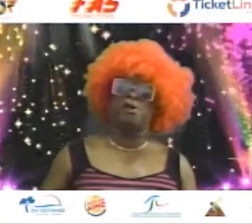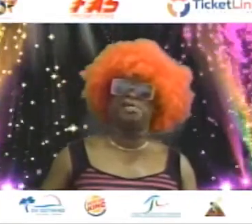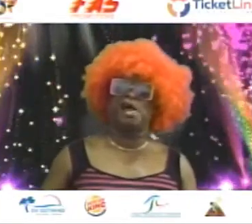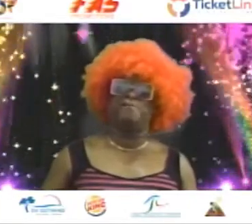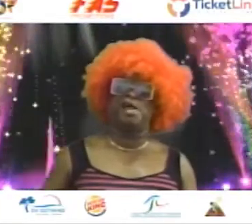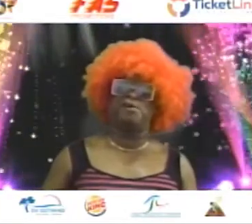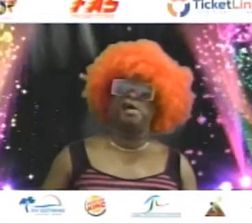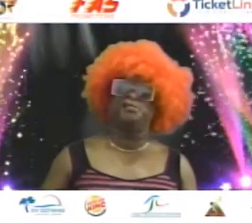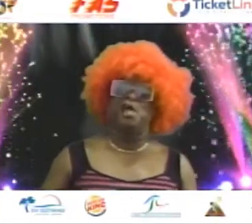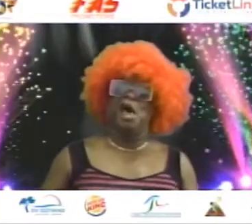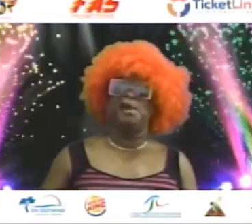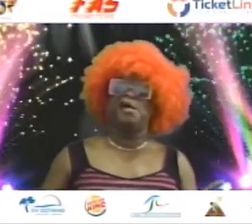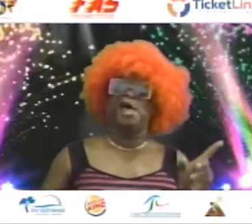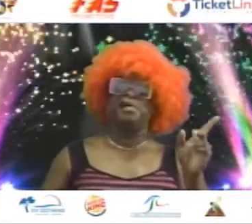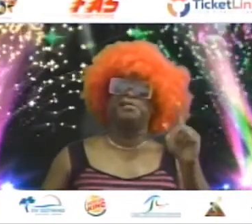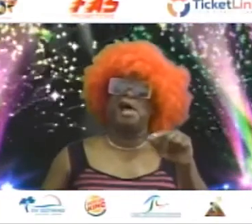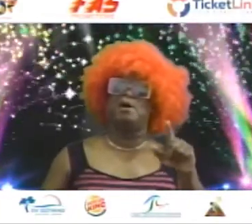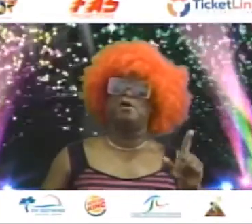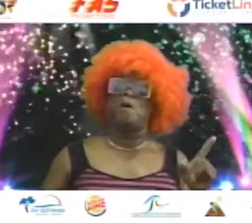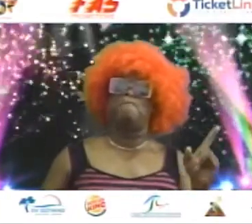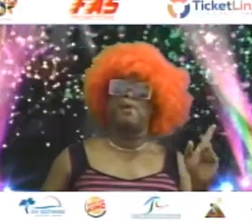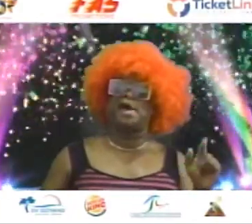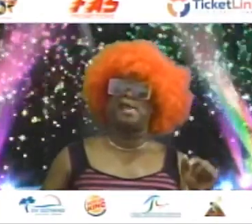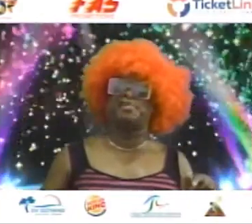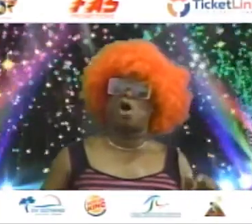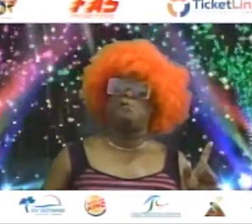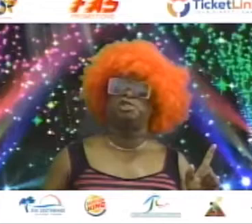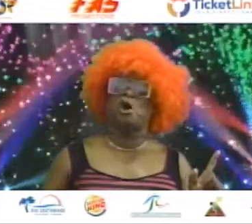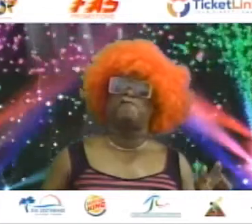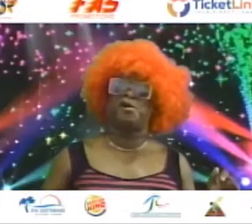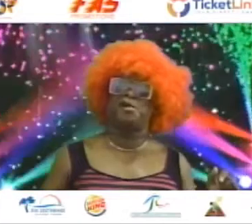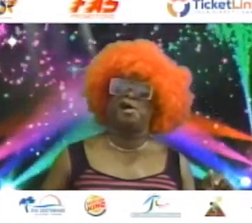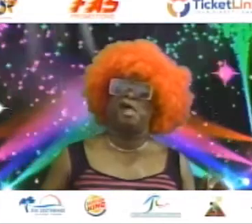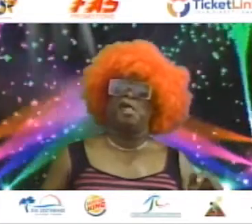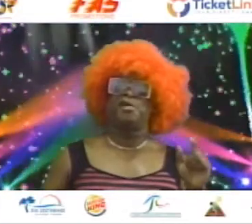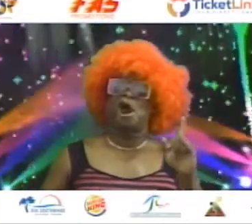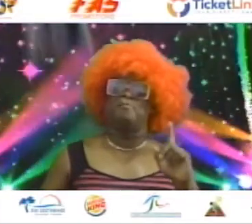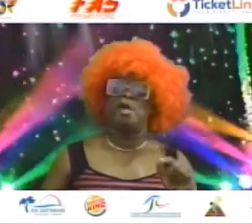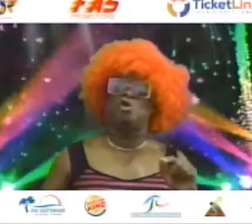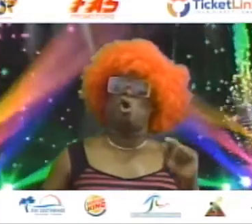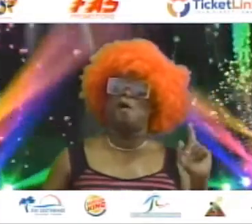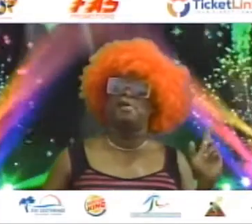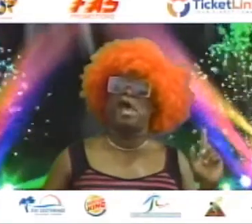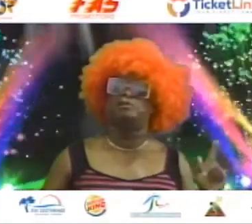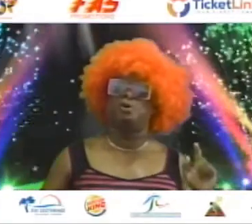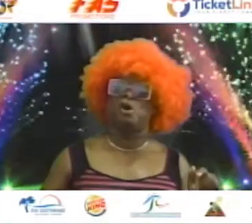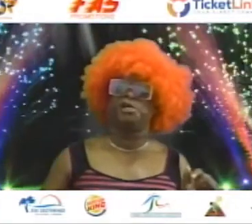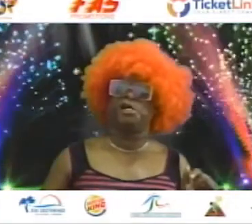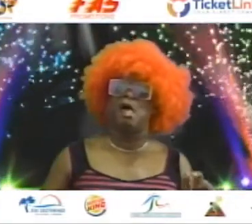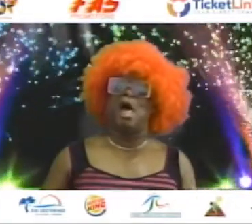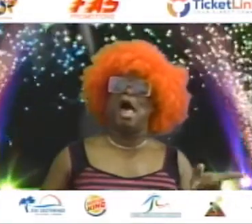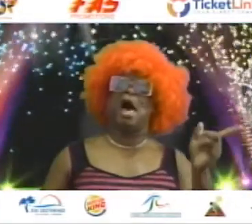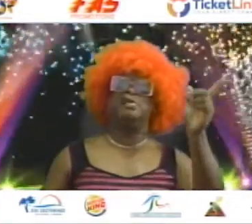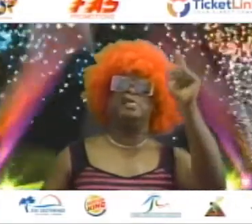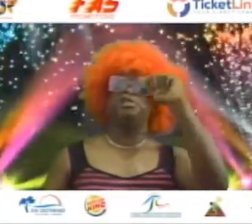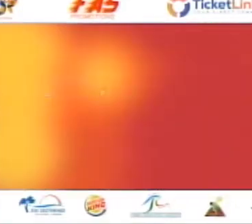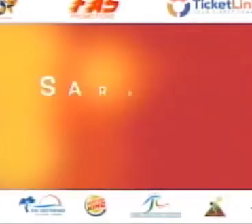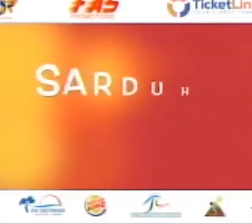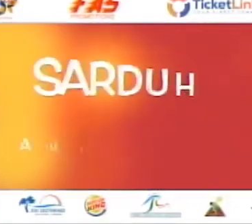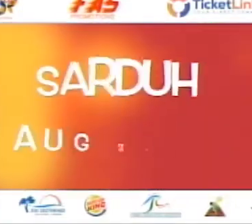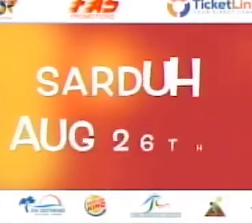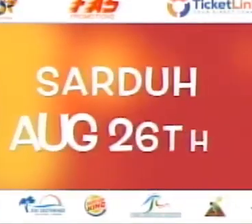Moon Donkeys and African, and I'm here to tell you about the biggest comedy show for the year, Caribbean Comedy Explosion, at